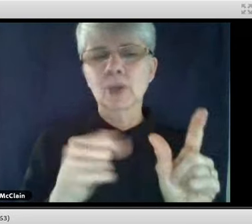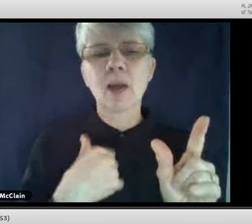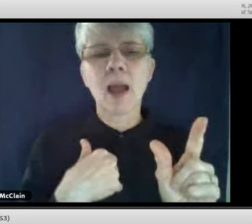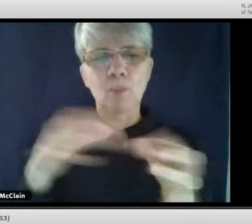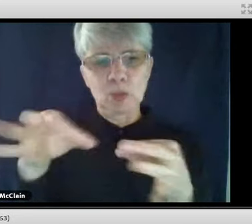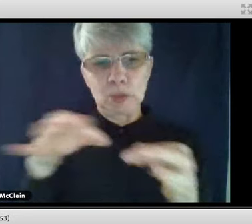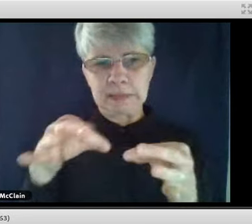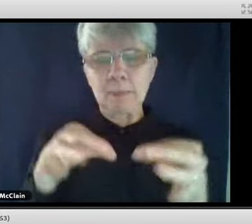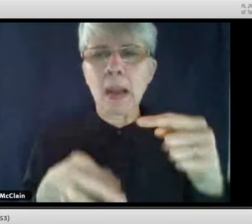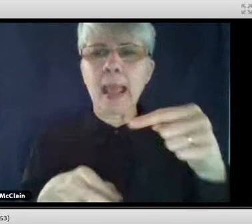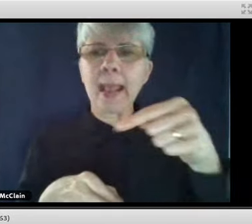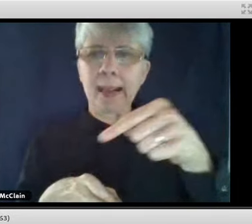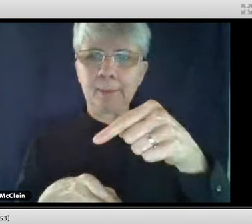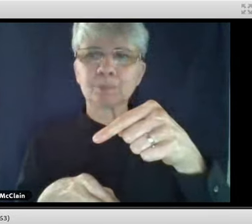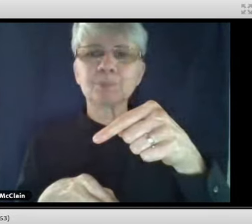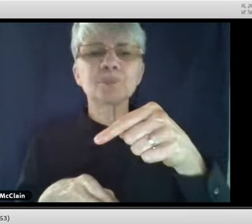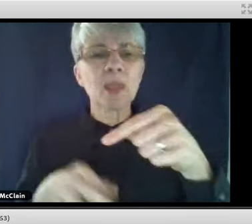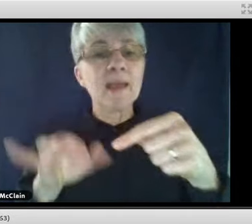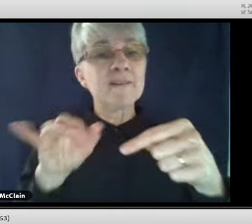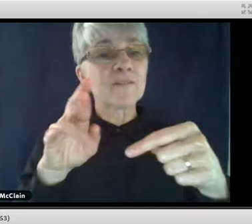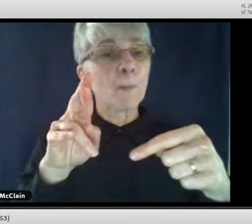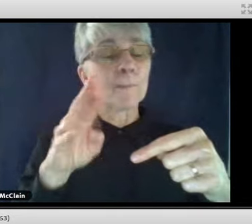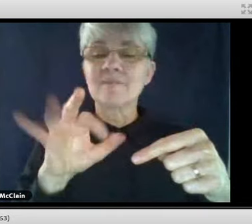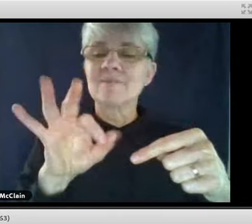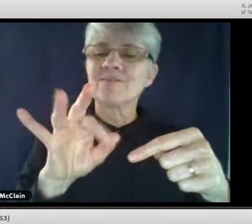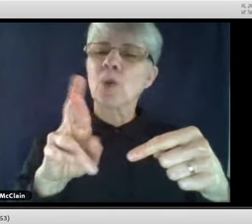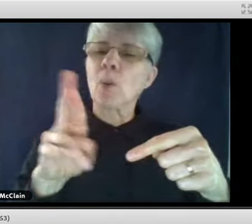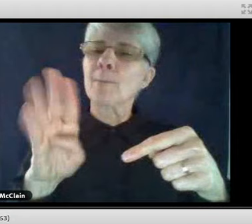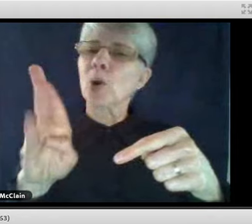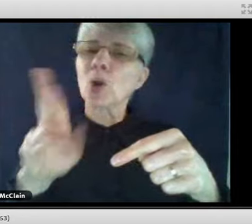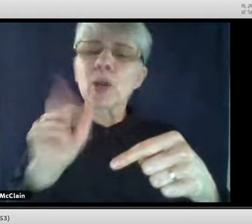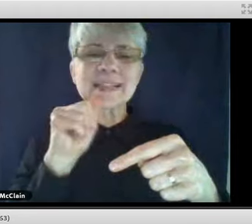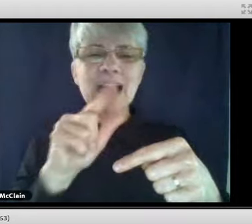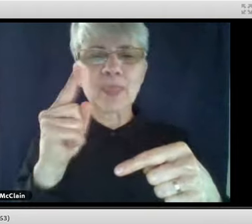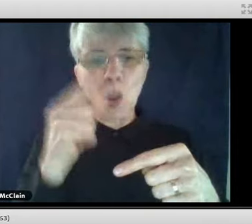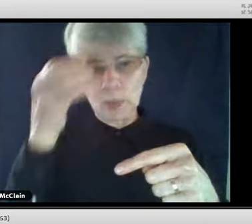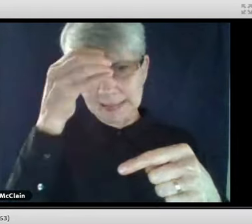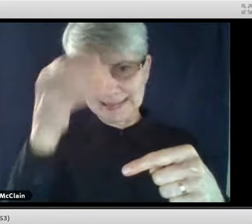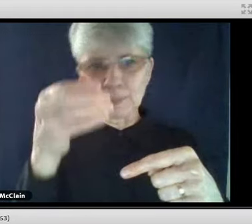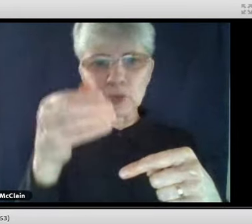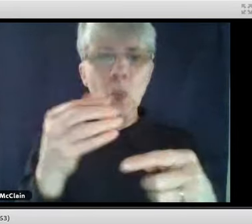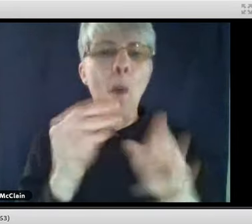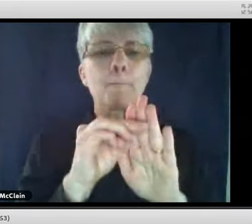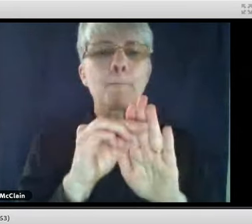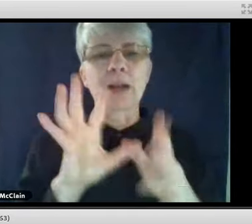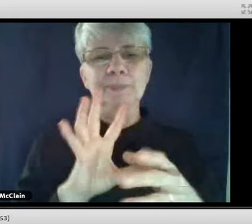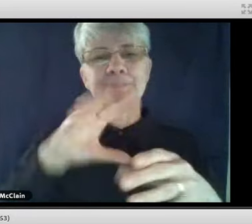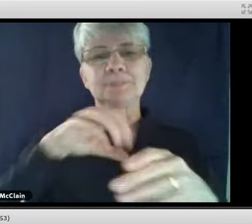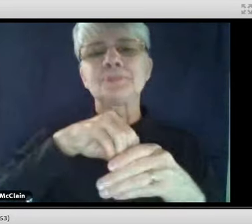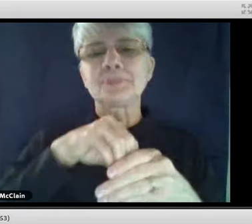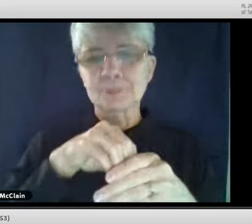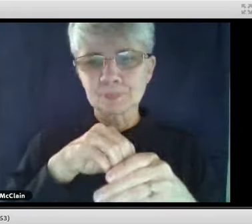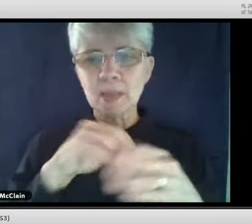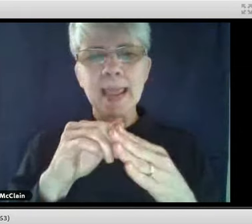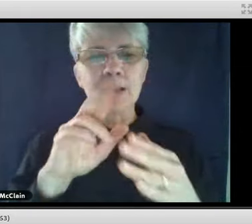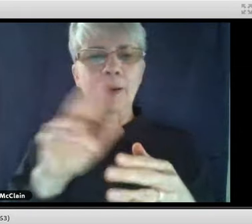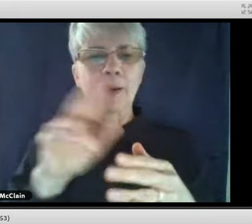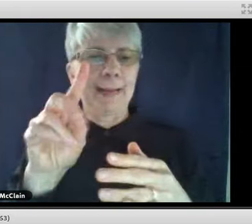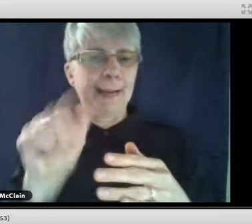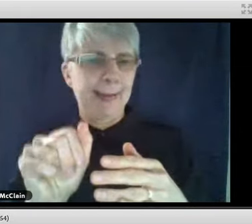say that FRBR is not the only conceptual model that that's in